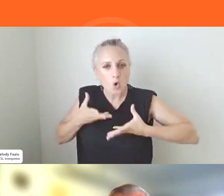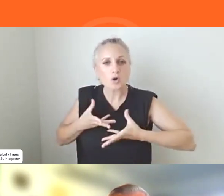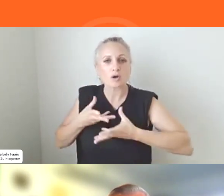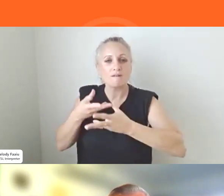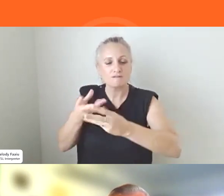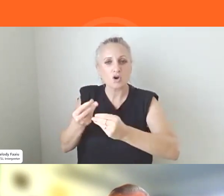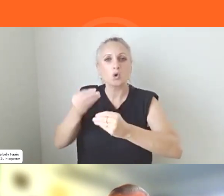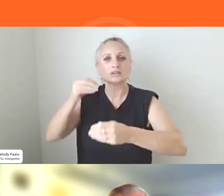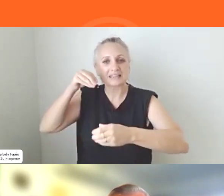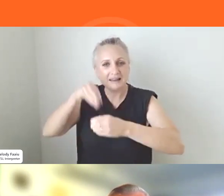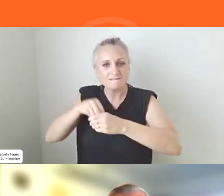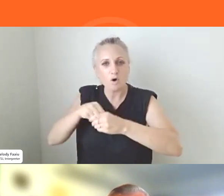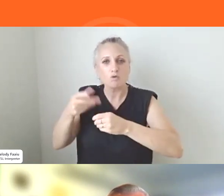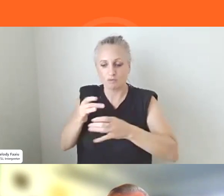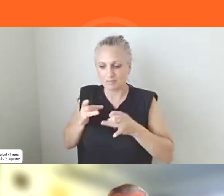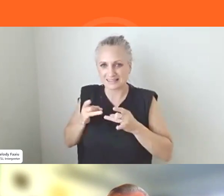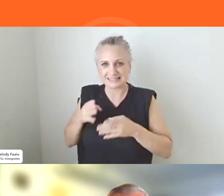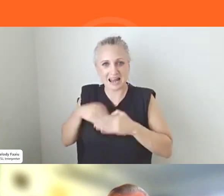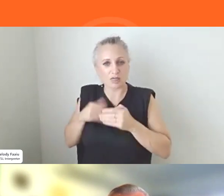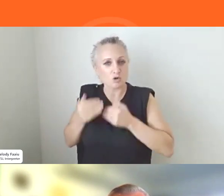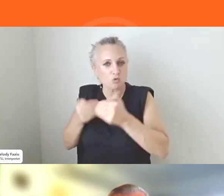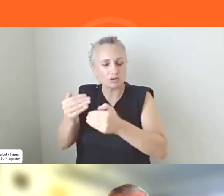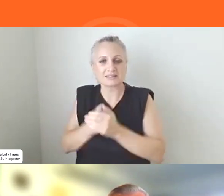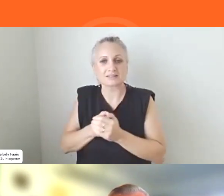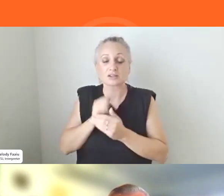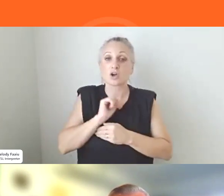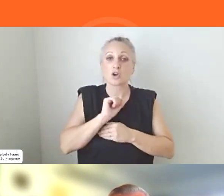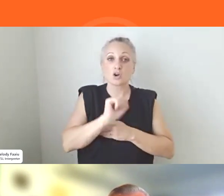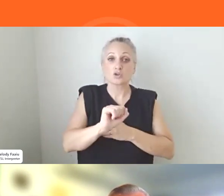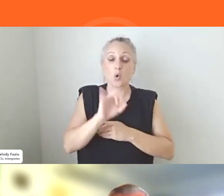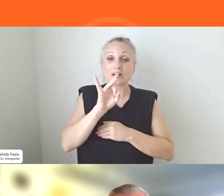and processes. You can update your style guides to